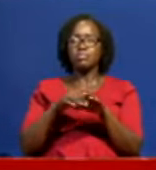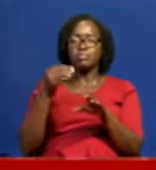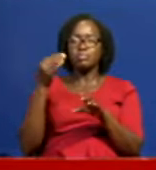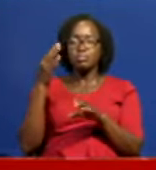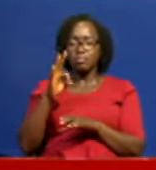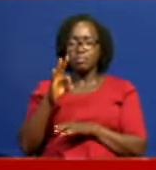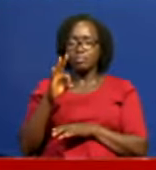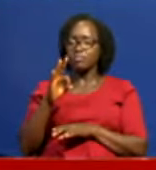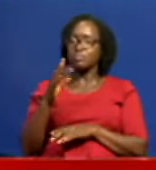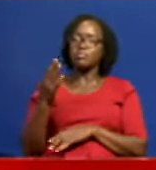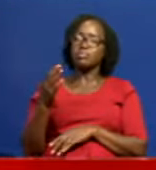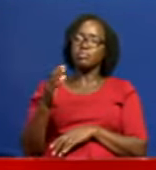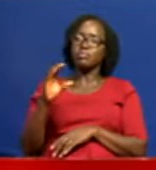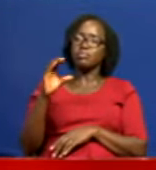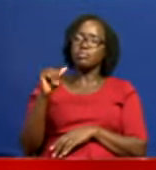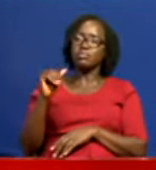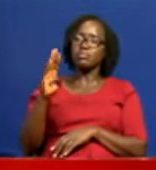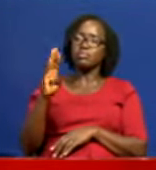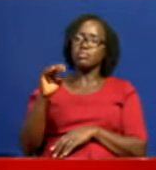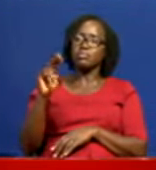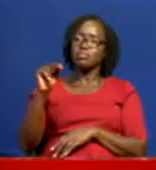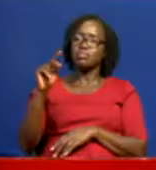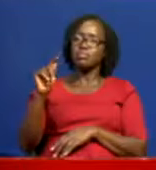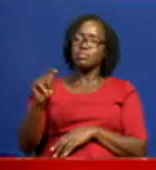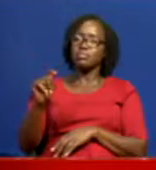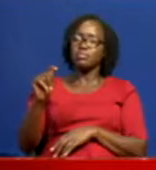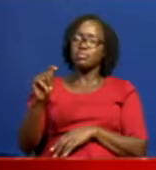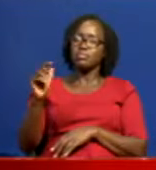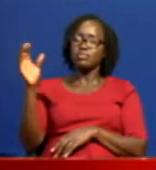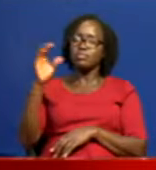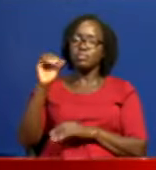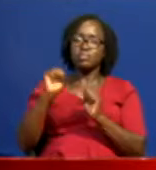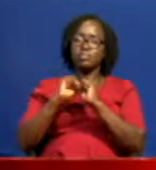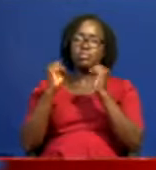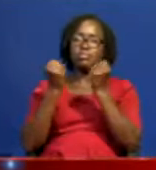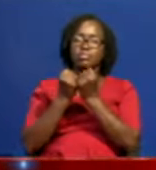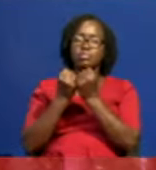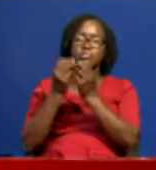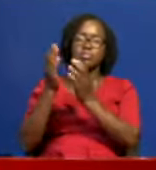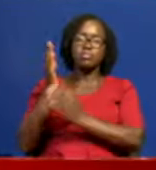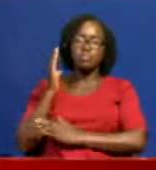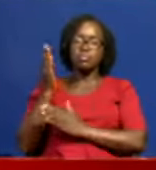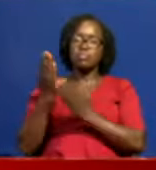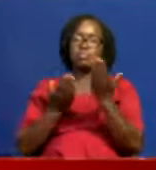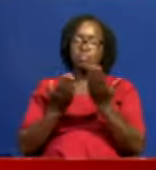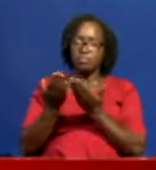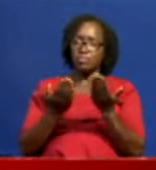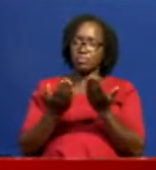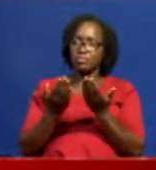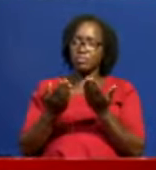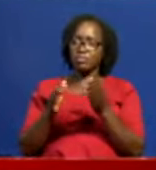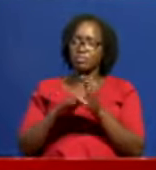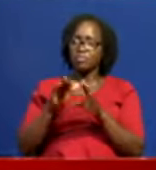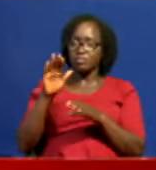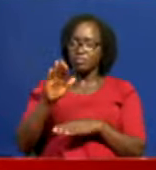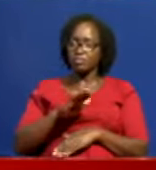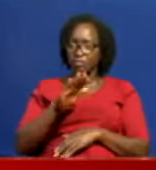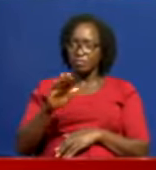cabinet, the civil society, the security services, members of